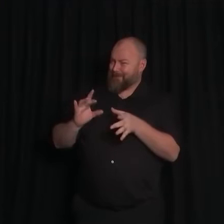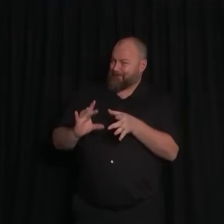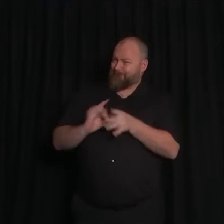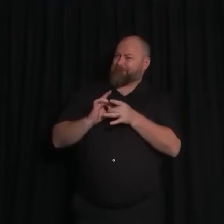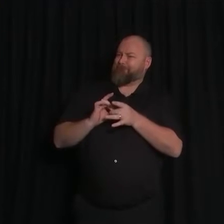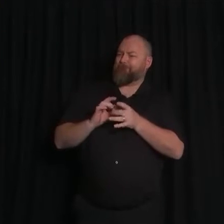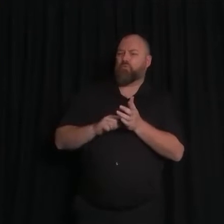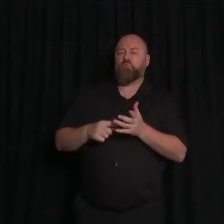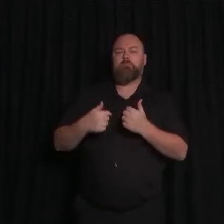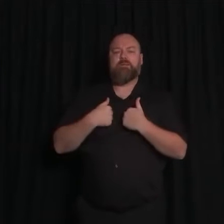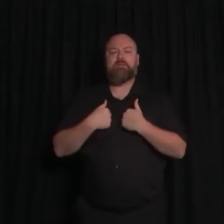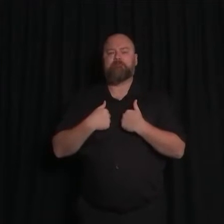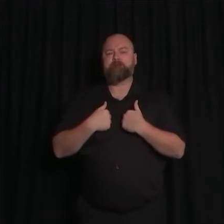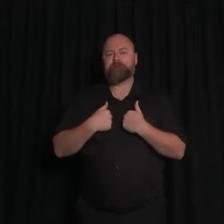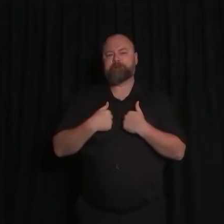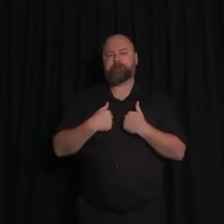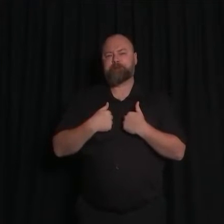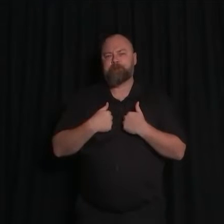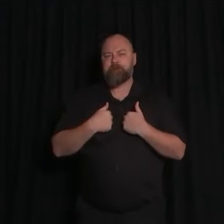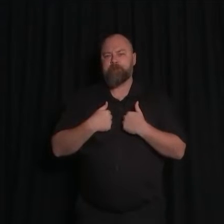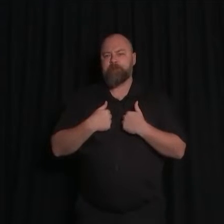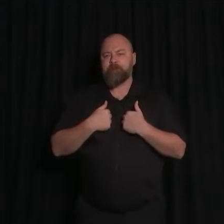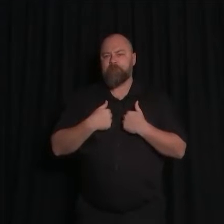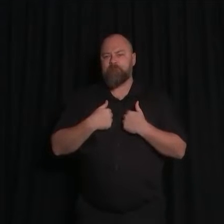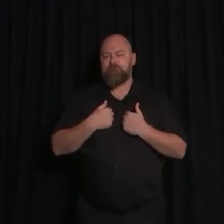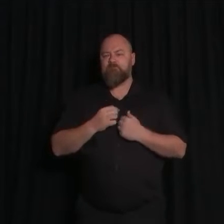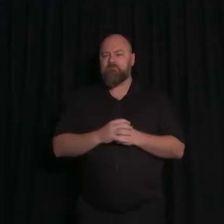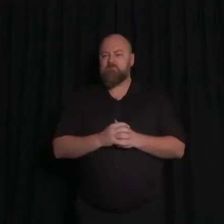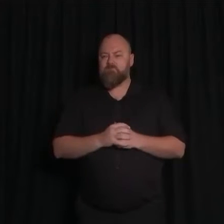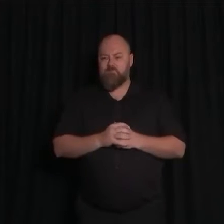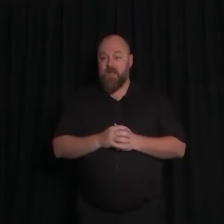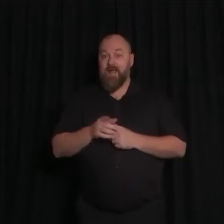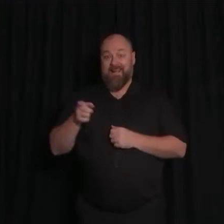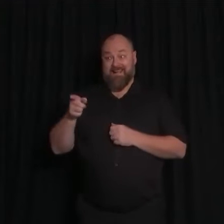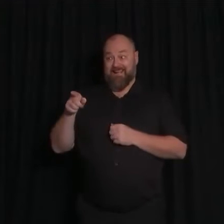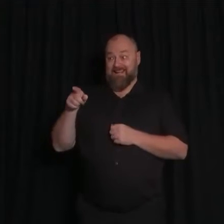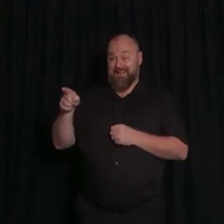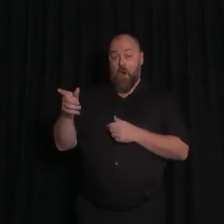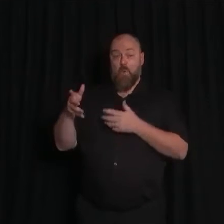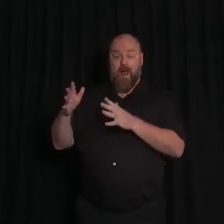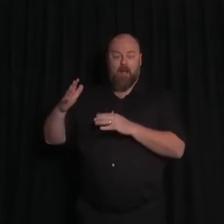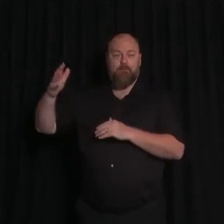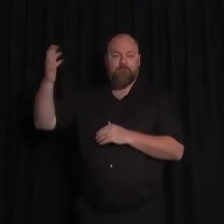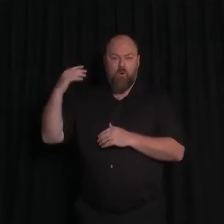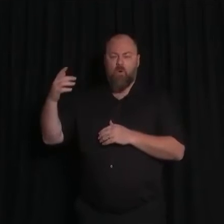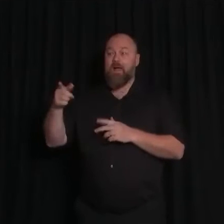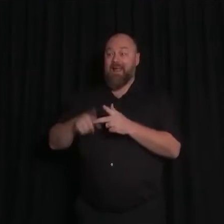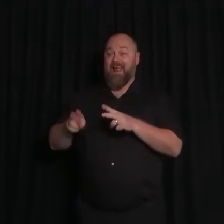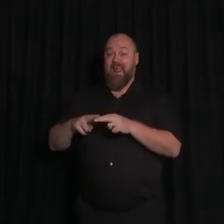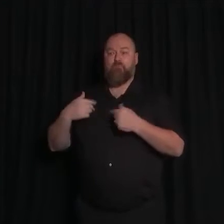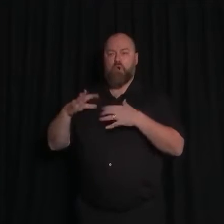was a certain standard, a certain way of saying things, and if you didn't say it that way, it seemed very